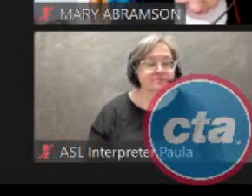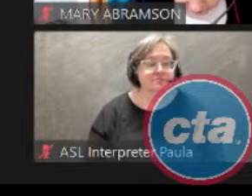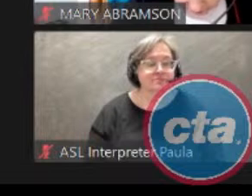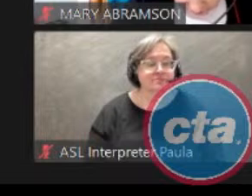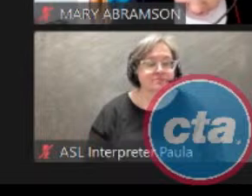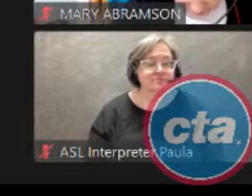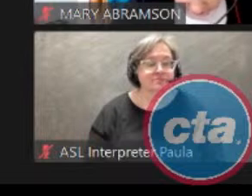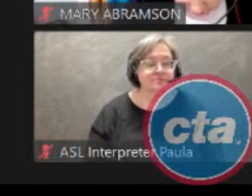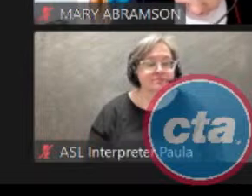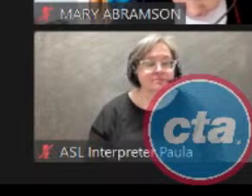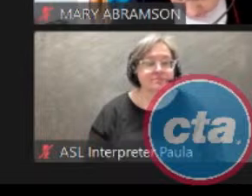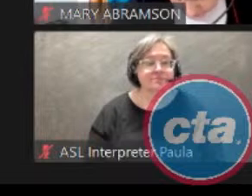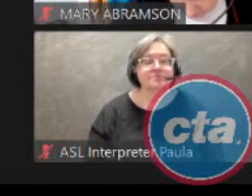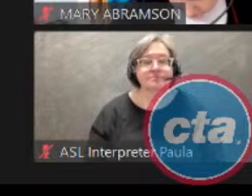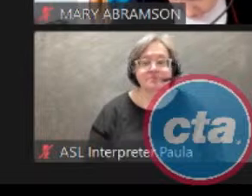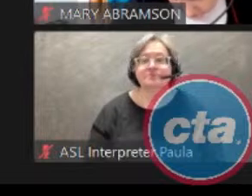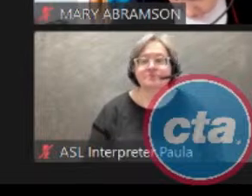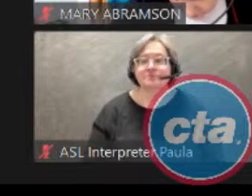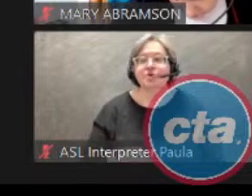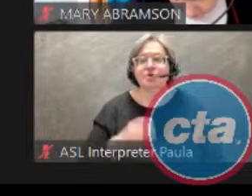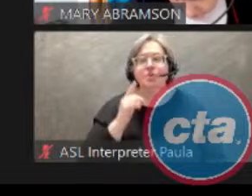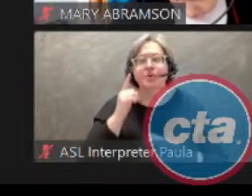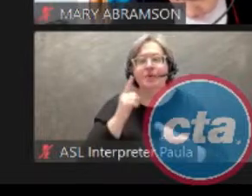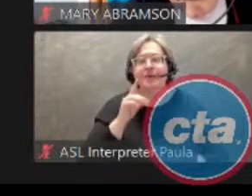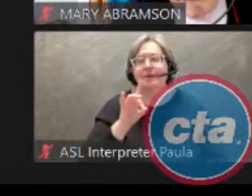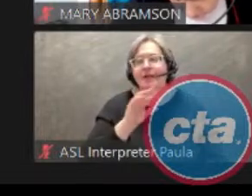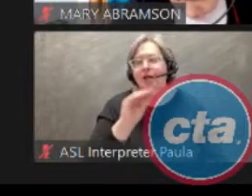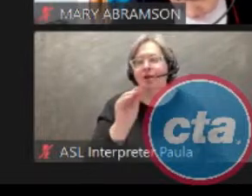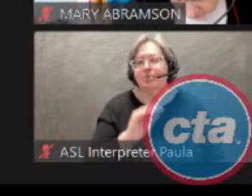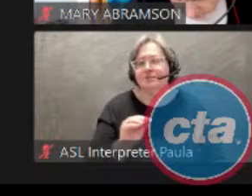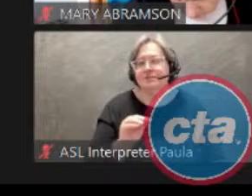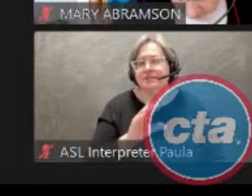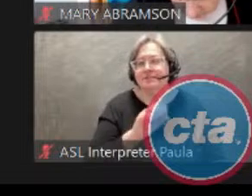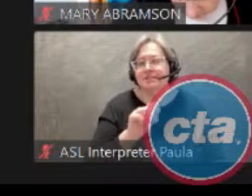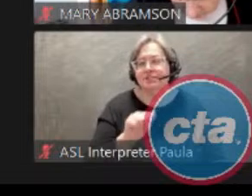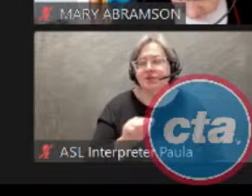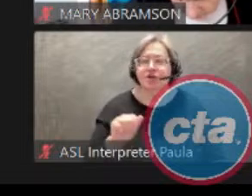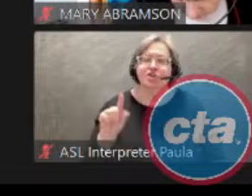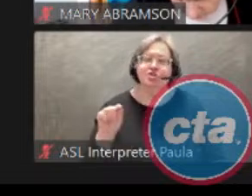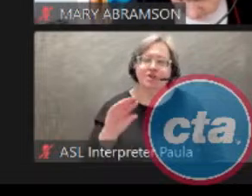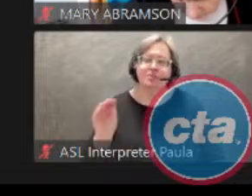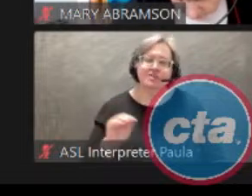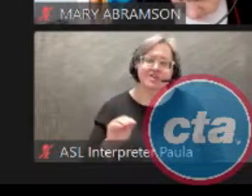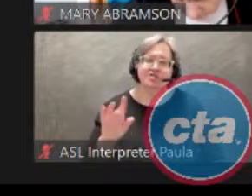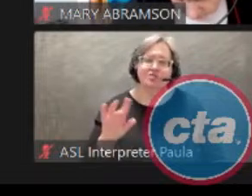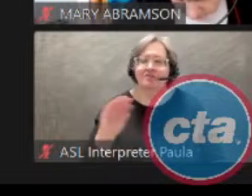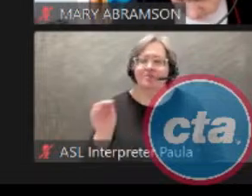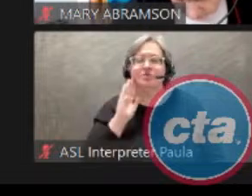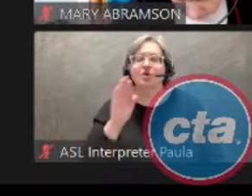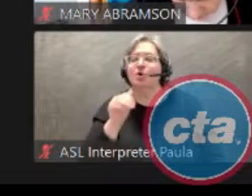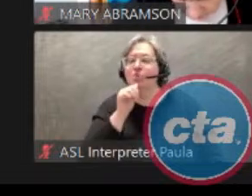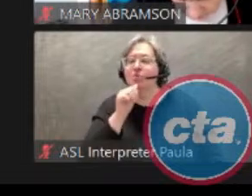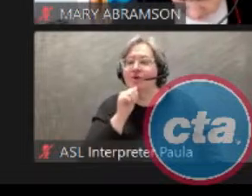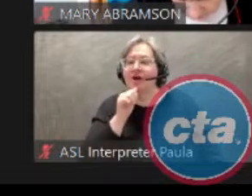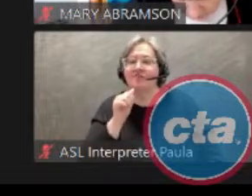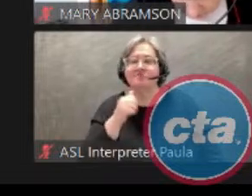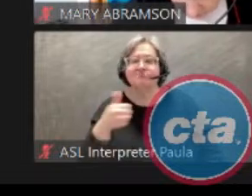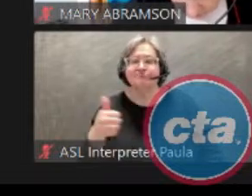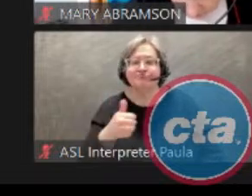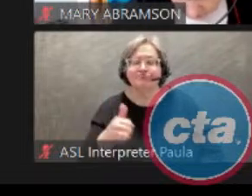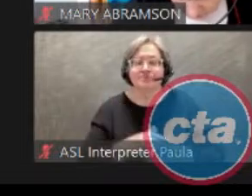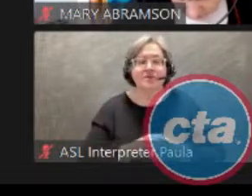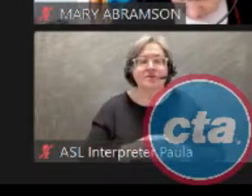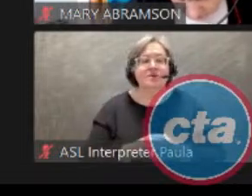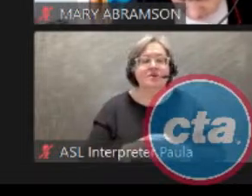out, it's around 80% CTA, about 20%, 25% will be private shuttles, shuttle buses, et cetera. We also